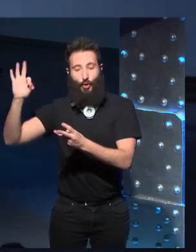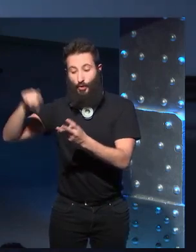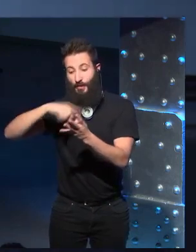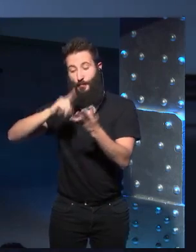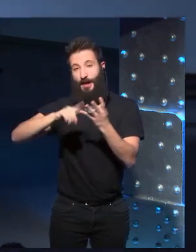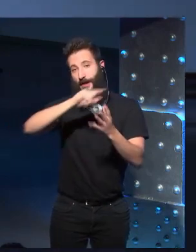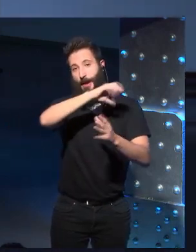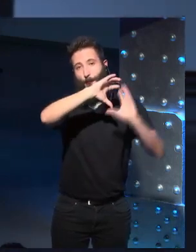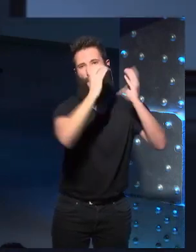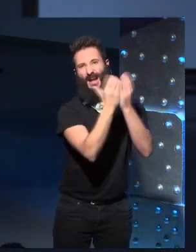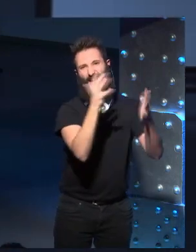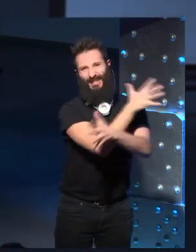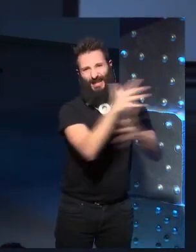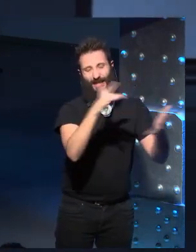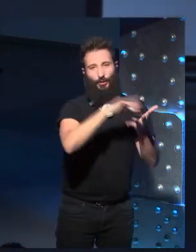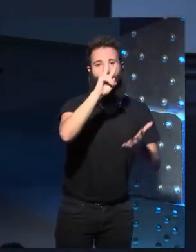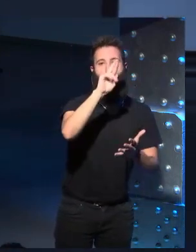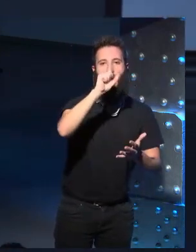Uranus, Neptune,